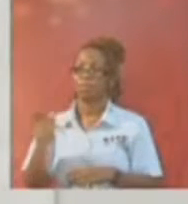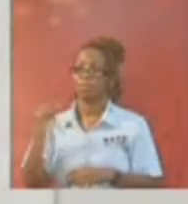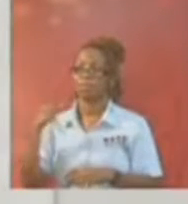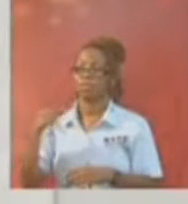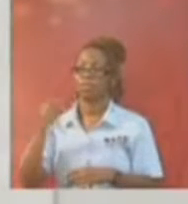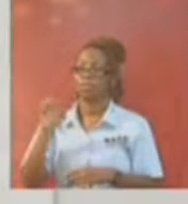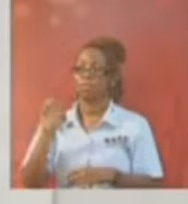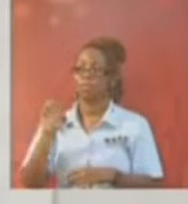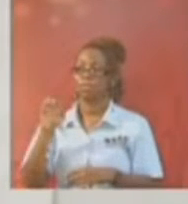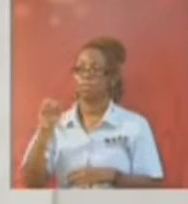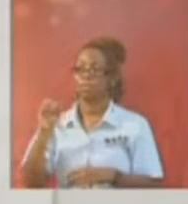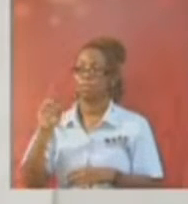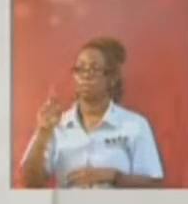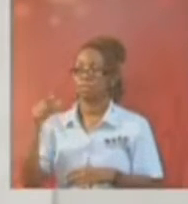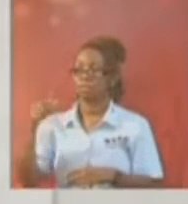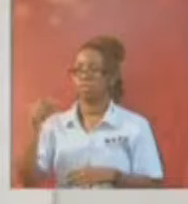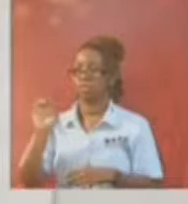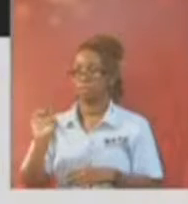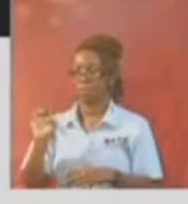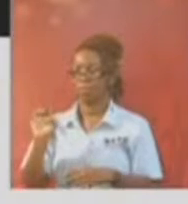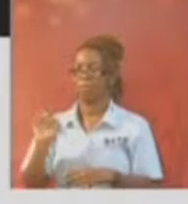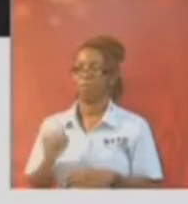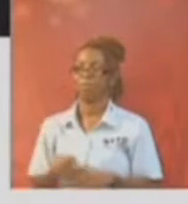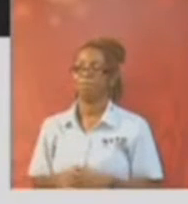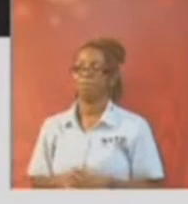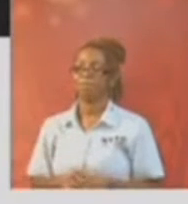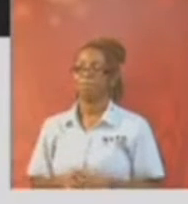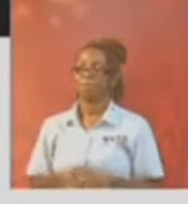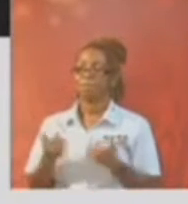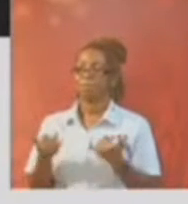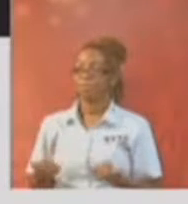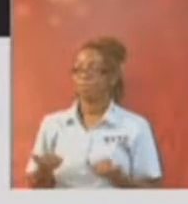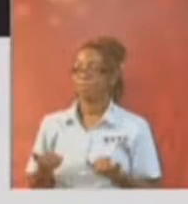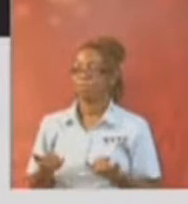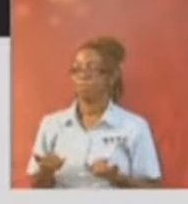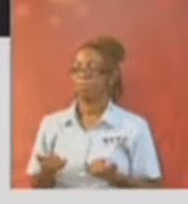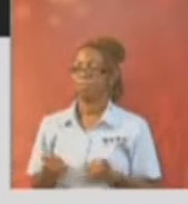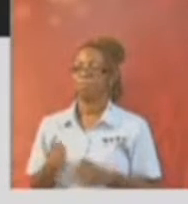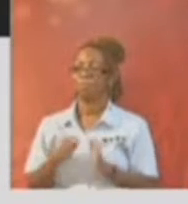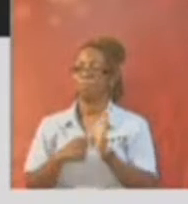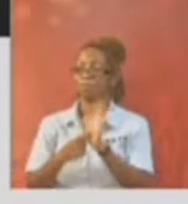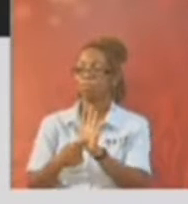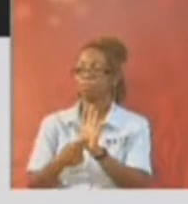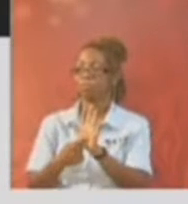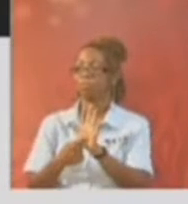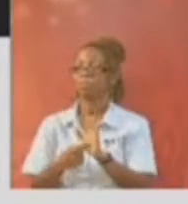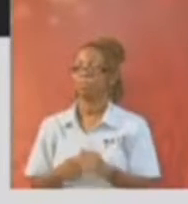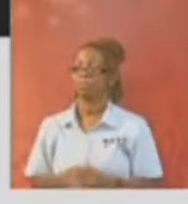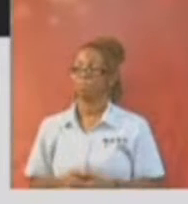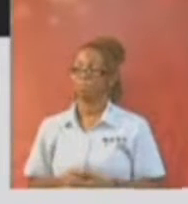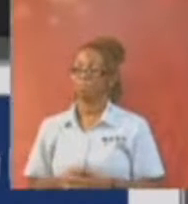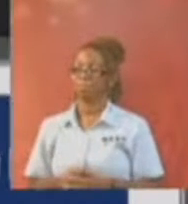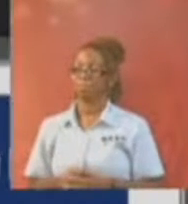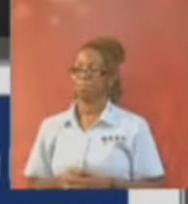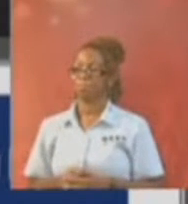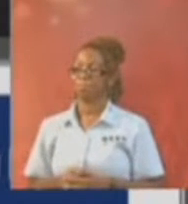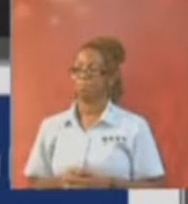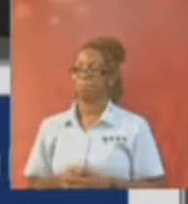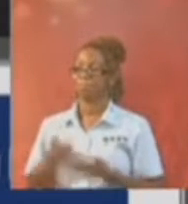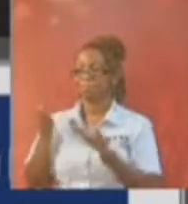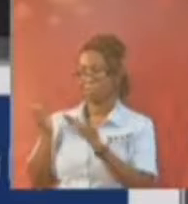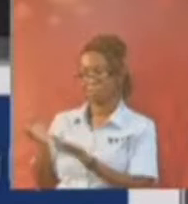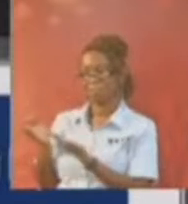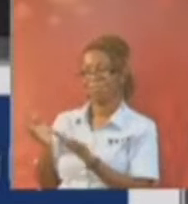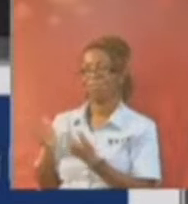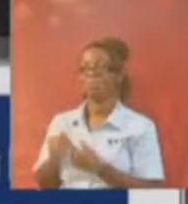bring a visual of what's really going on. So if we can start by showing the first slide. The next slide actually gives you